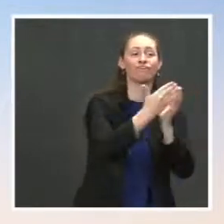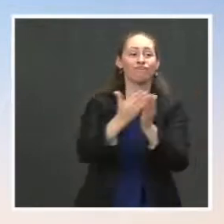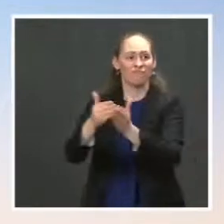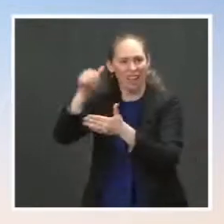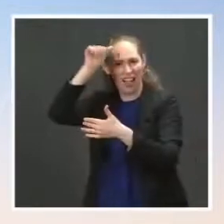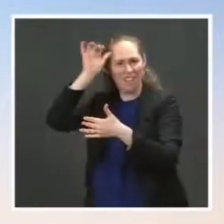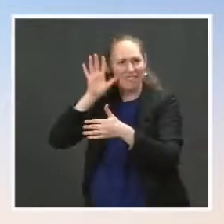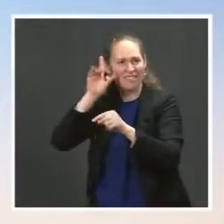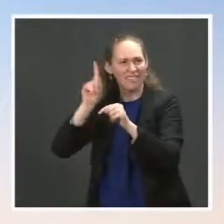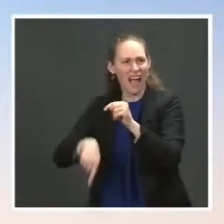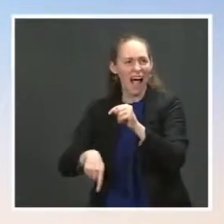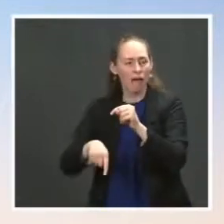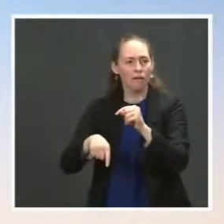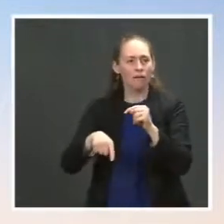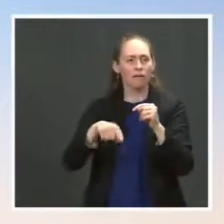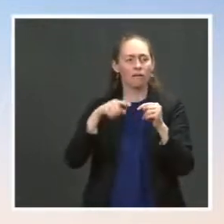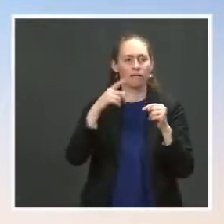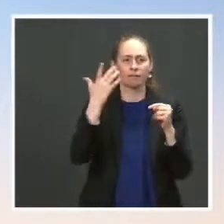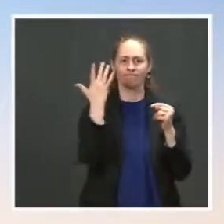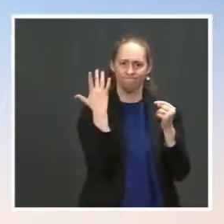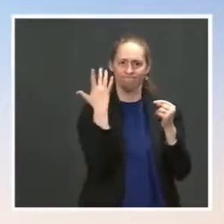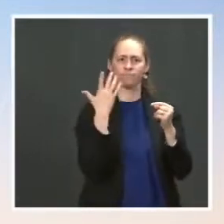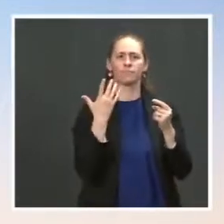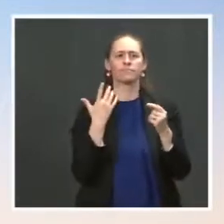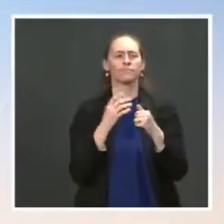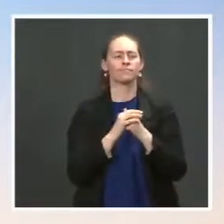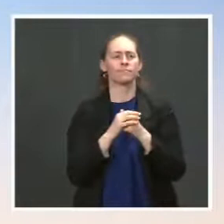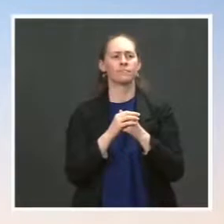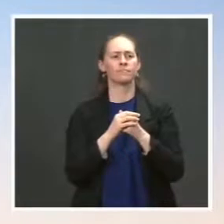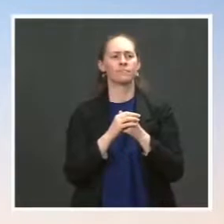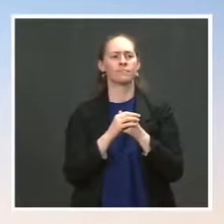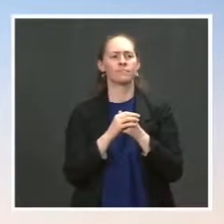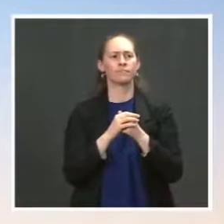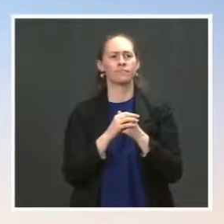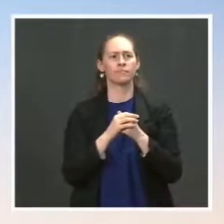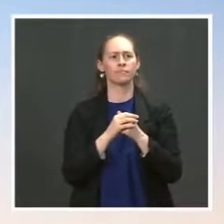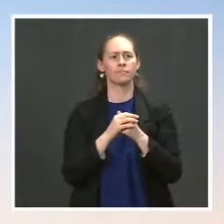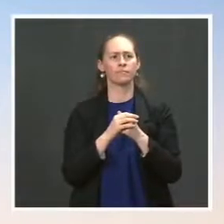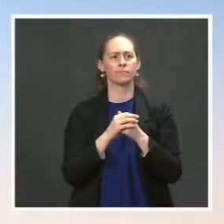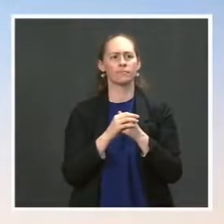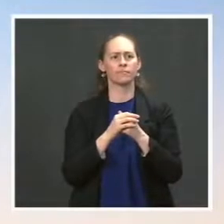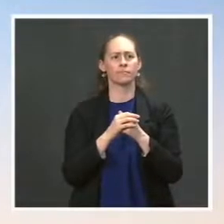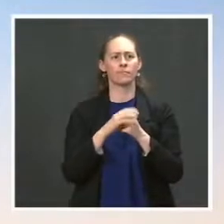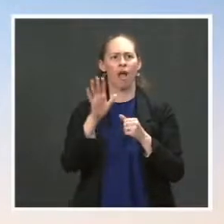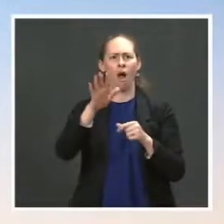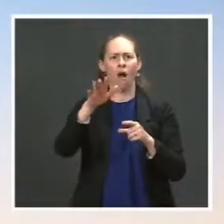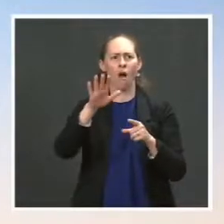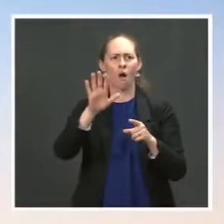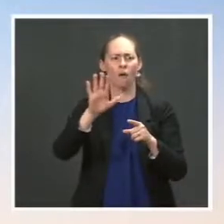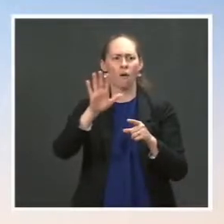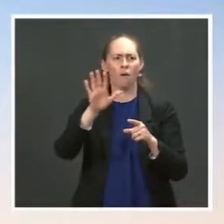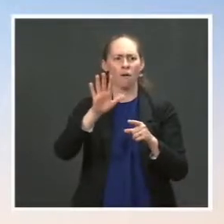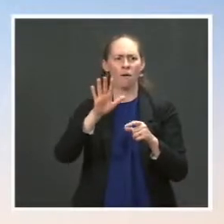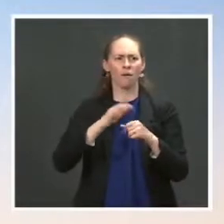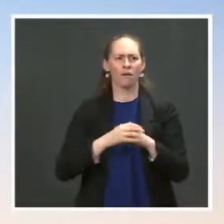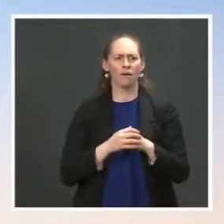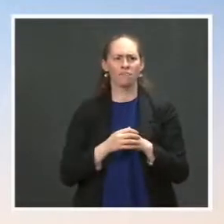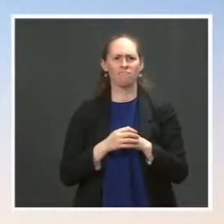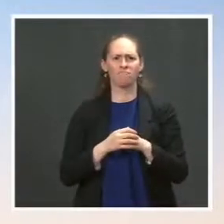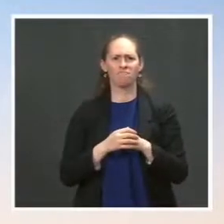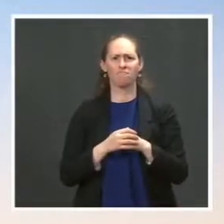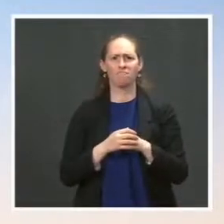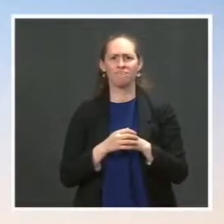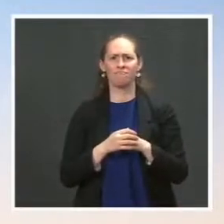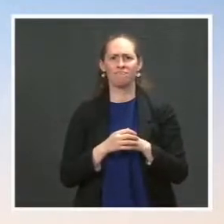And what does the administration think of those requests? That's possible. Oh, no. Did you hit your mute